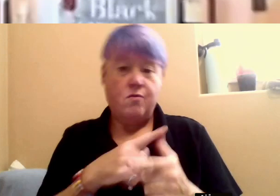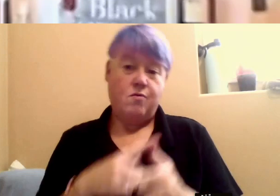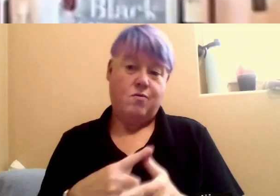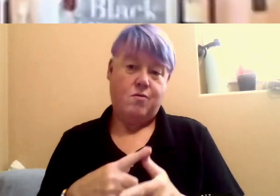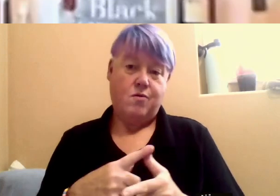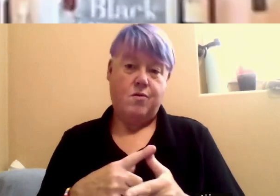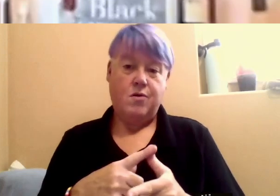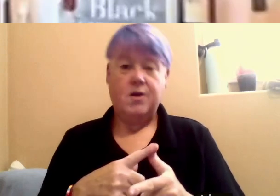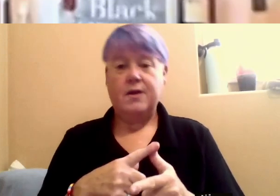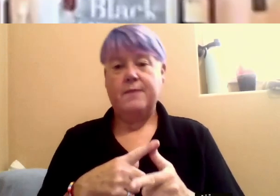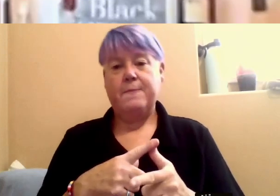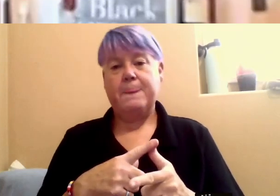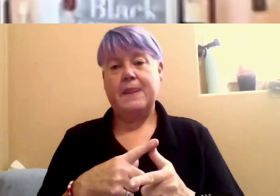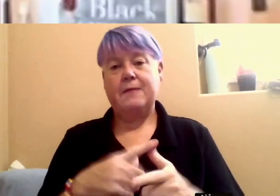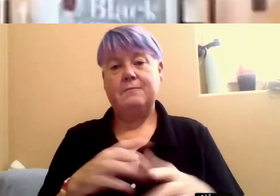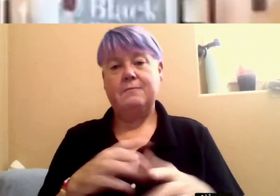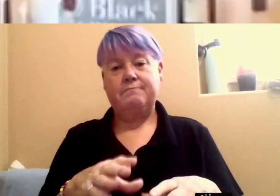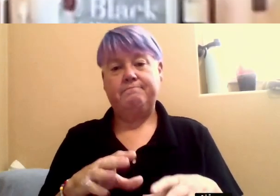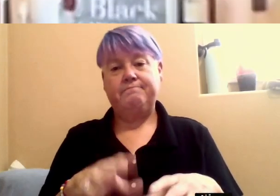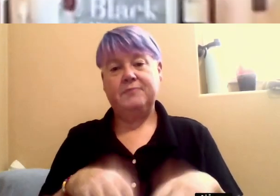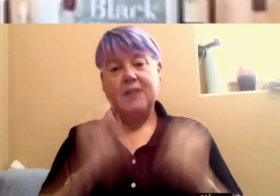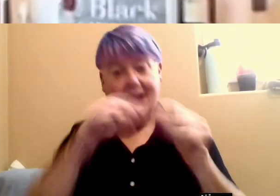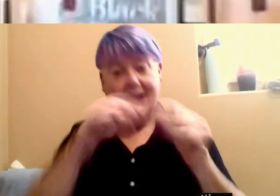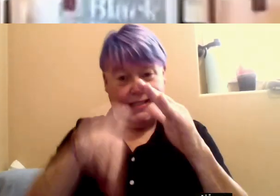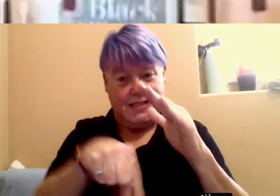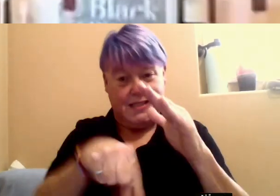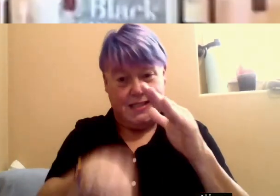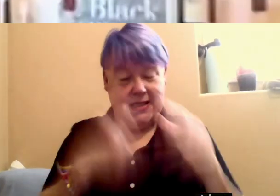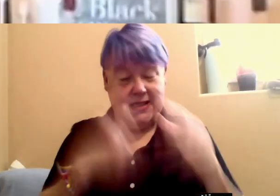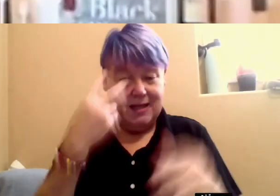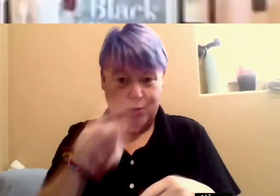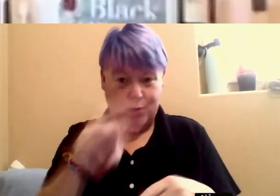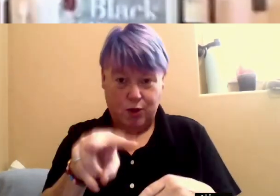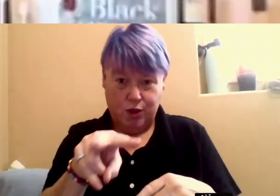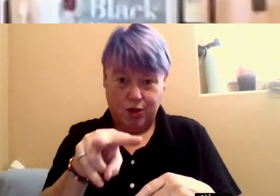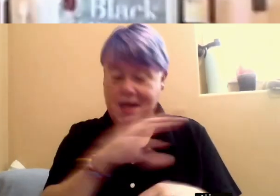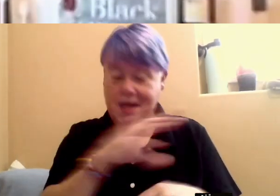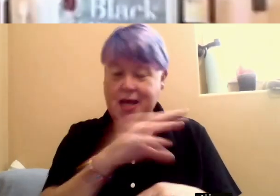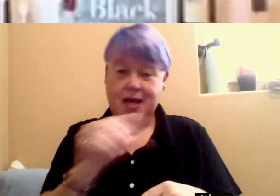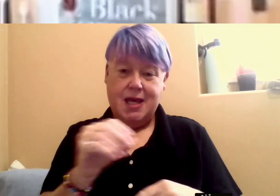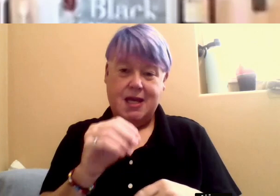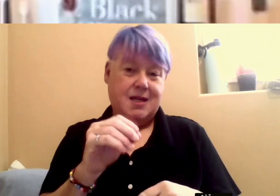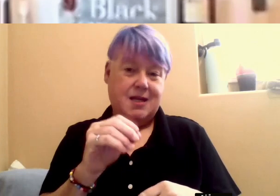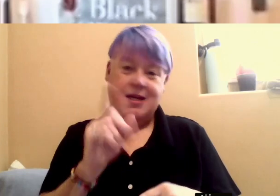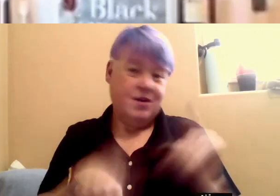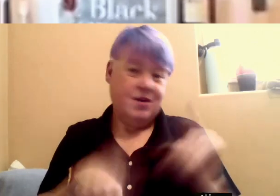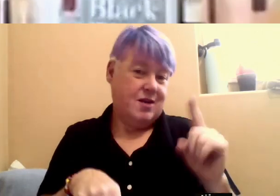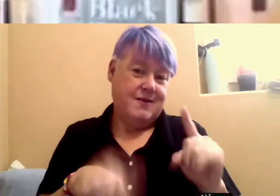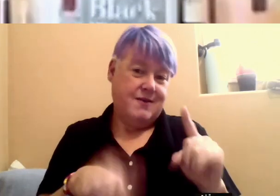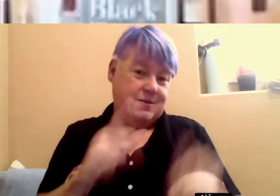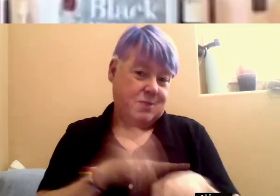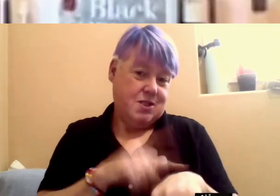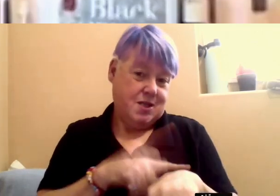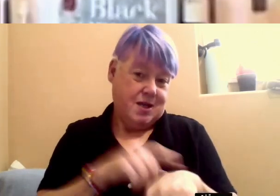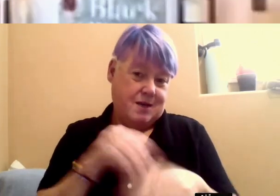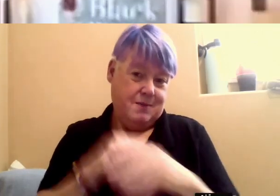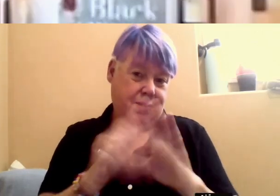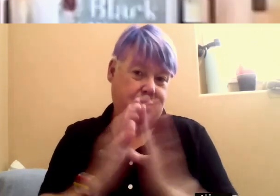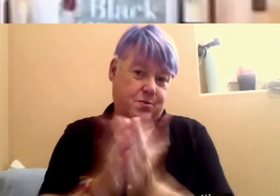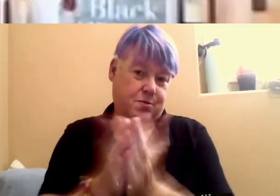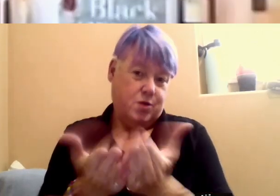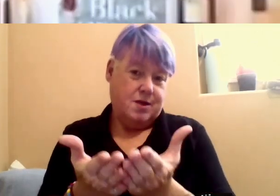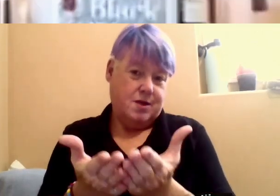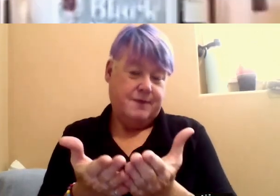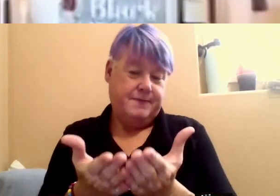take a more in-depth look at some of the things I wasn't able to spend as much time on in the book as I would have liked to.